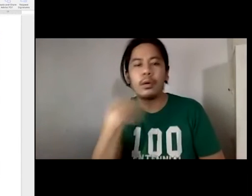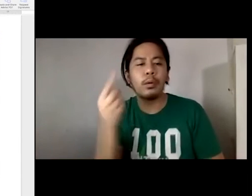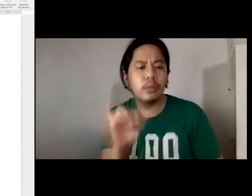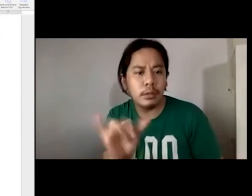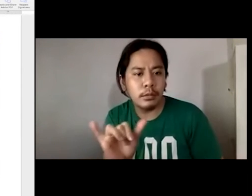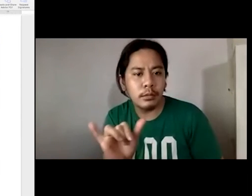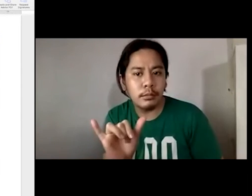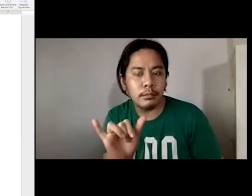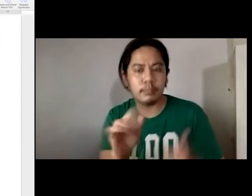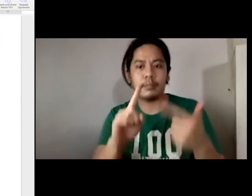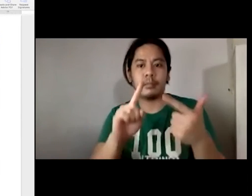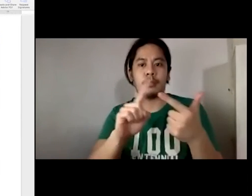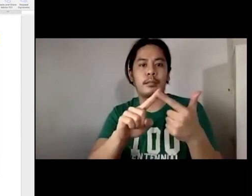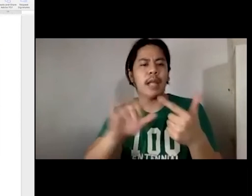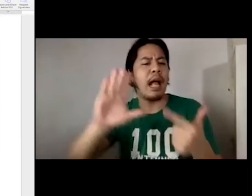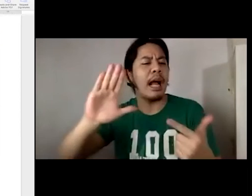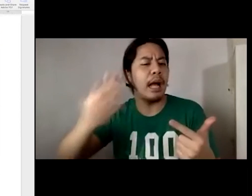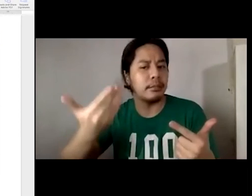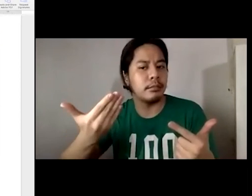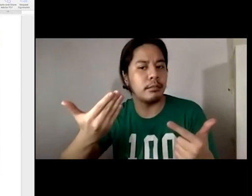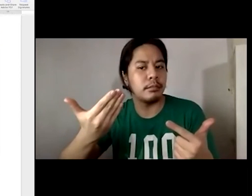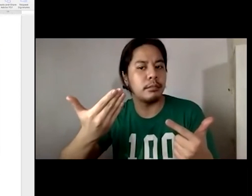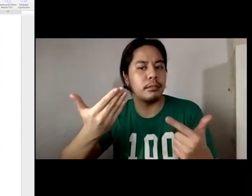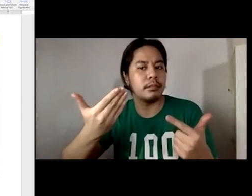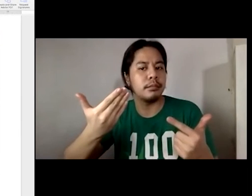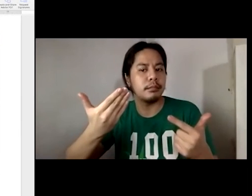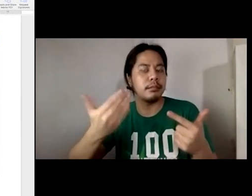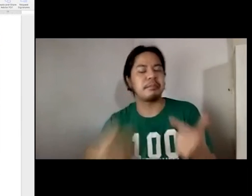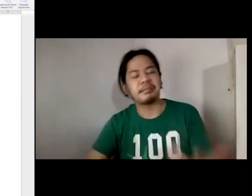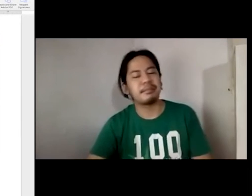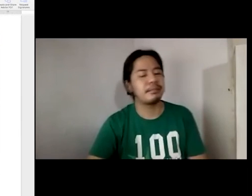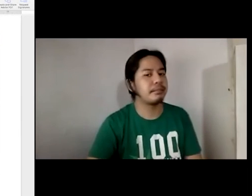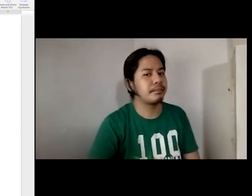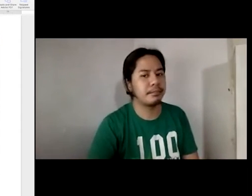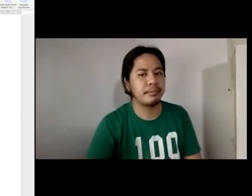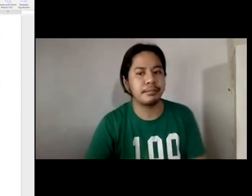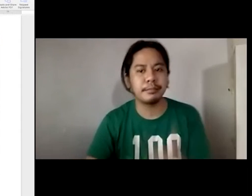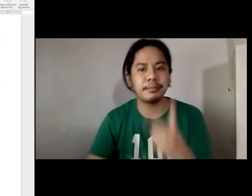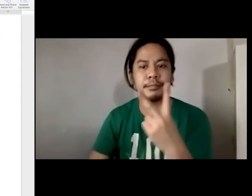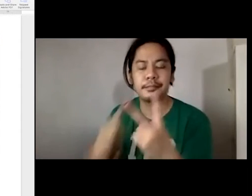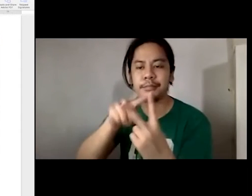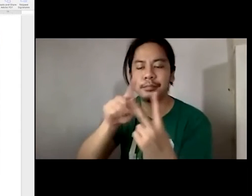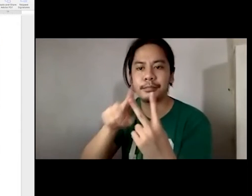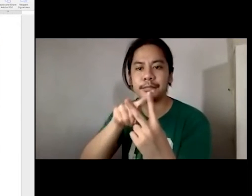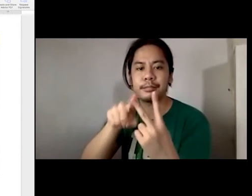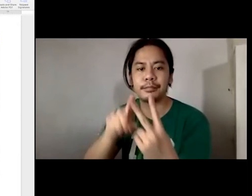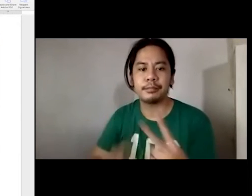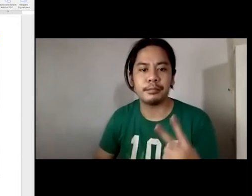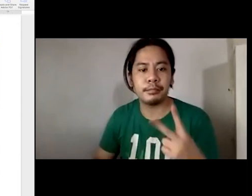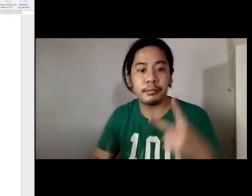So first, look like, or even the sign seem,